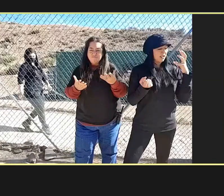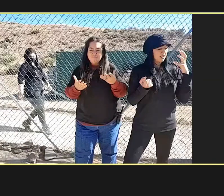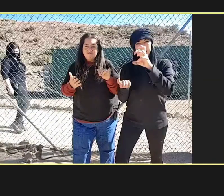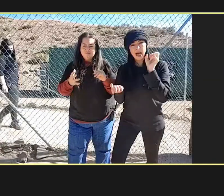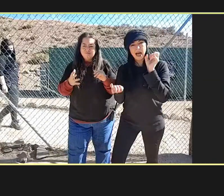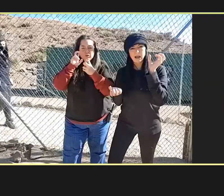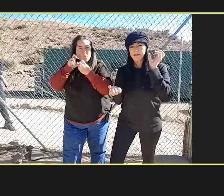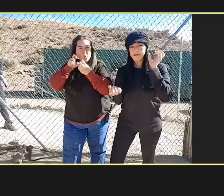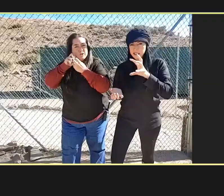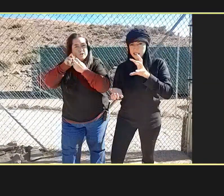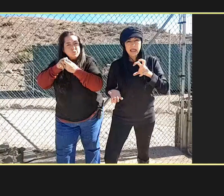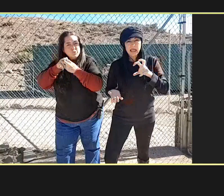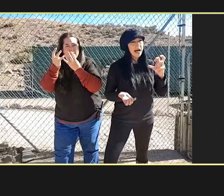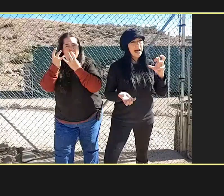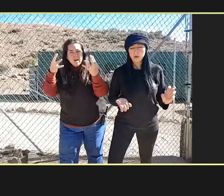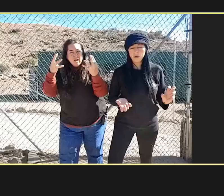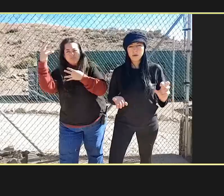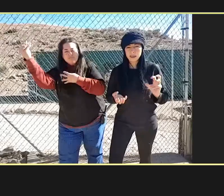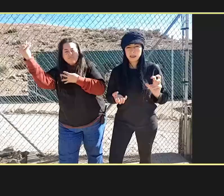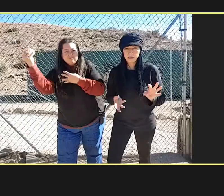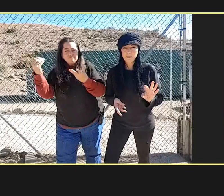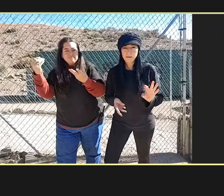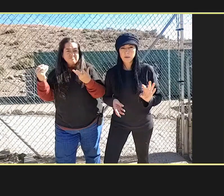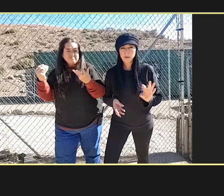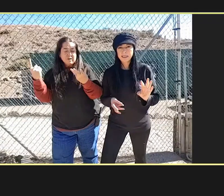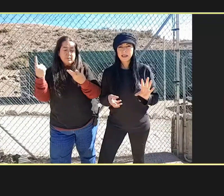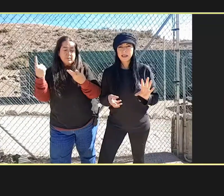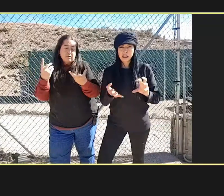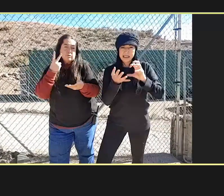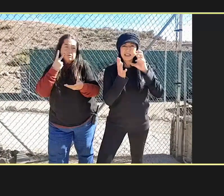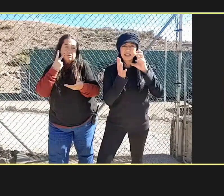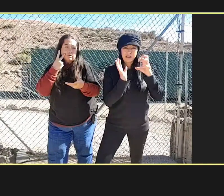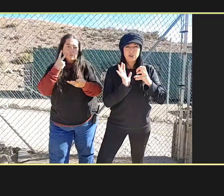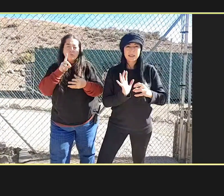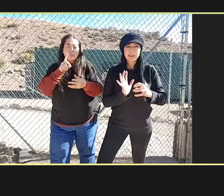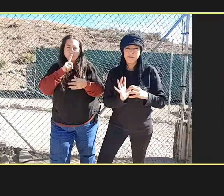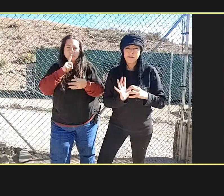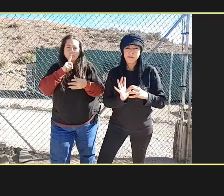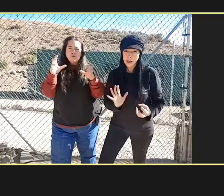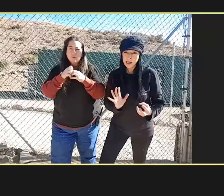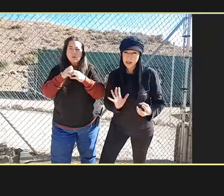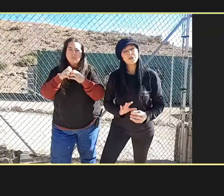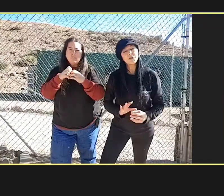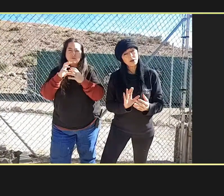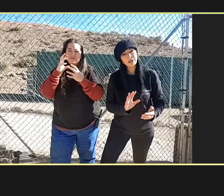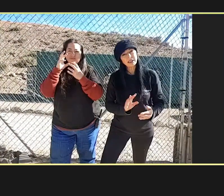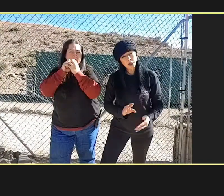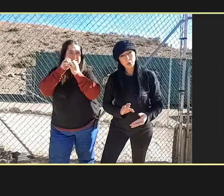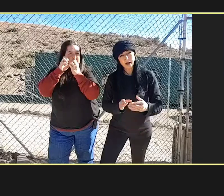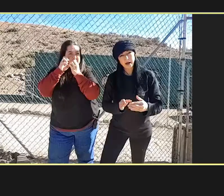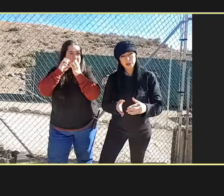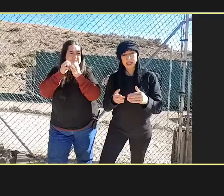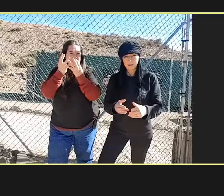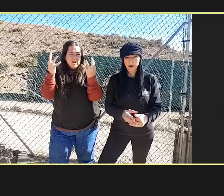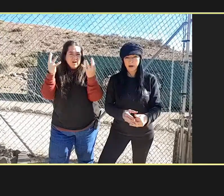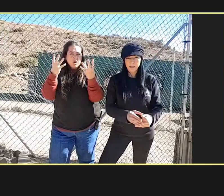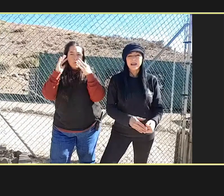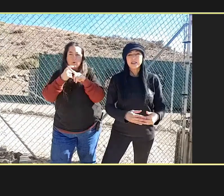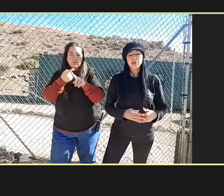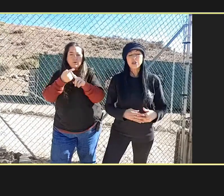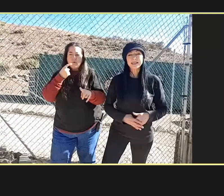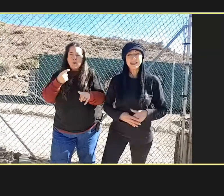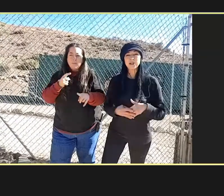been like chewing at a fence to get out or something, but we see that she definitely is doing some fence fighting. So we don't really